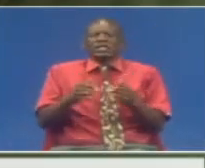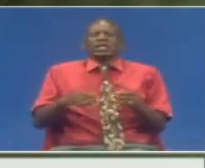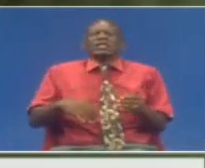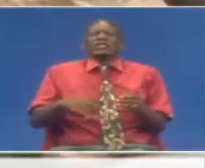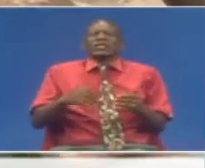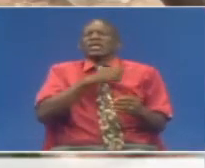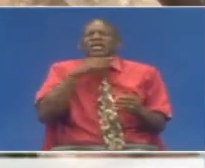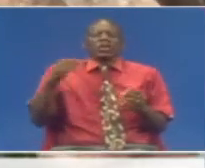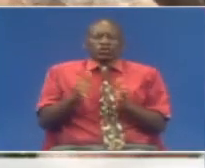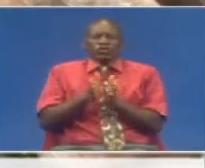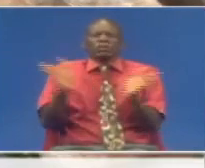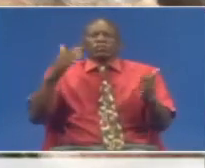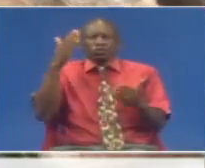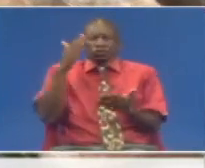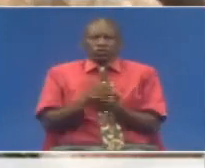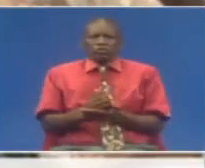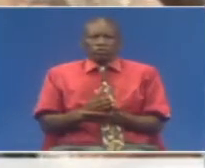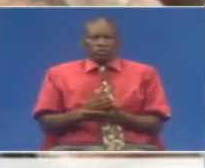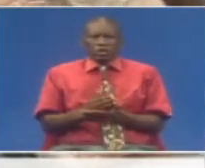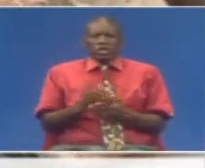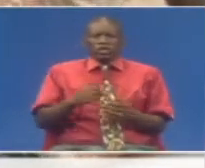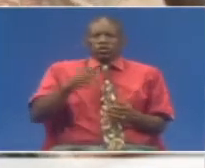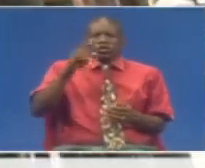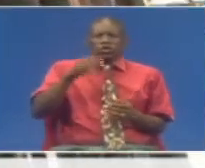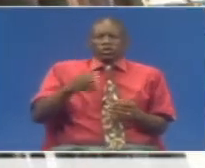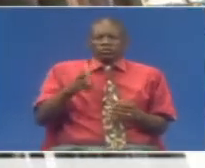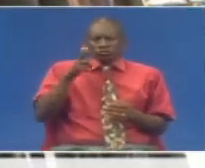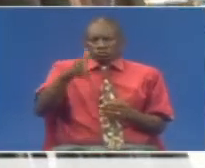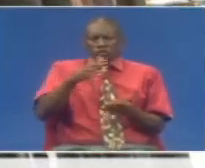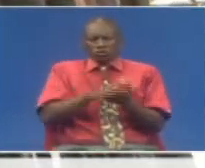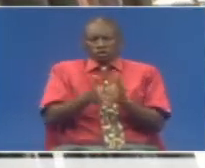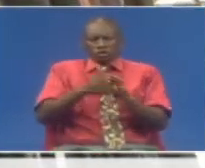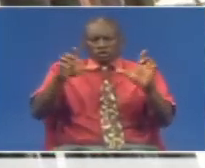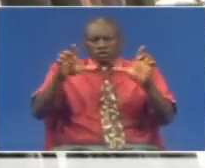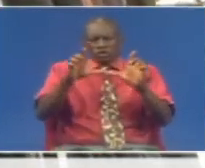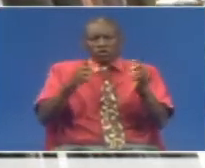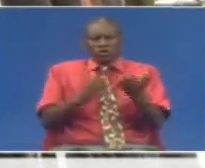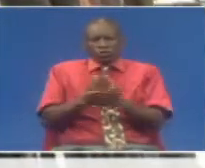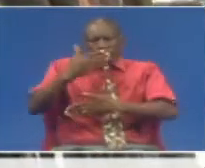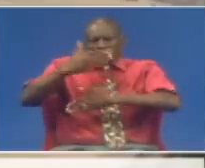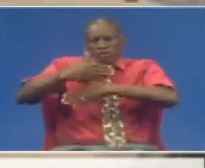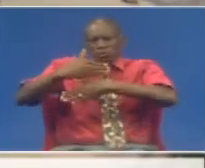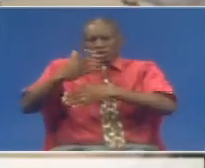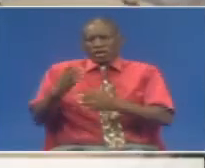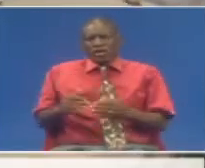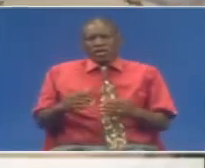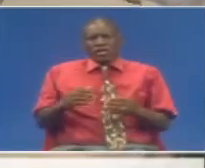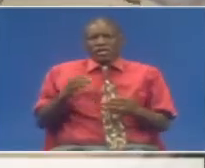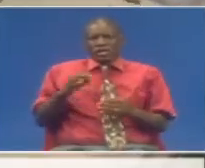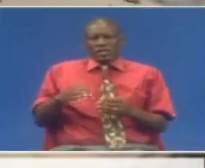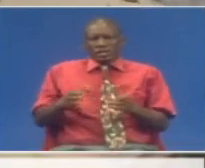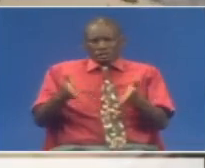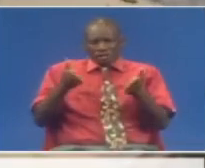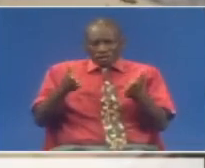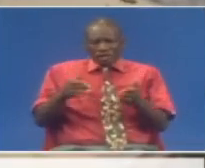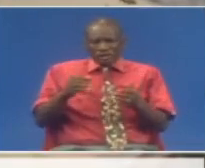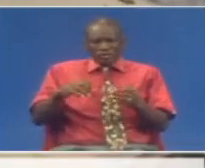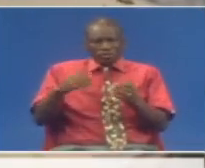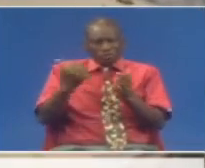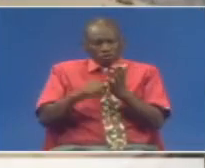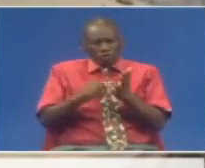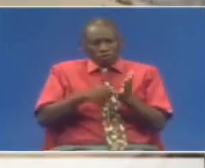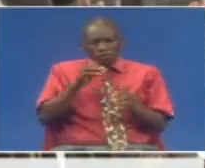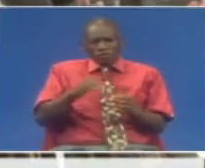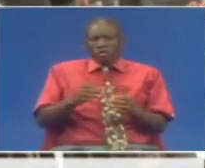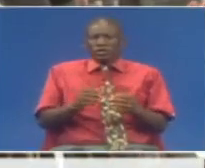yao. The infiltration of illegal arms into the country via porous borders is a matter that the current commander-in-chief has stated